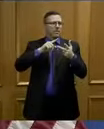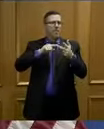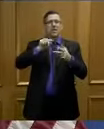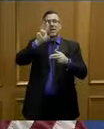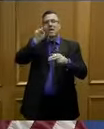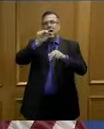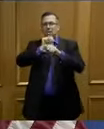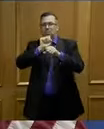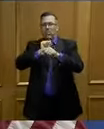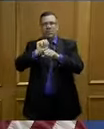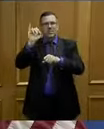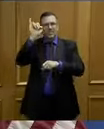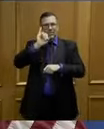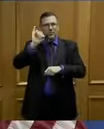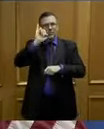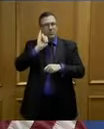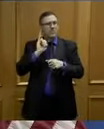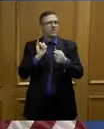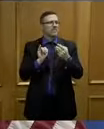of ways that the state